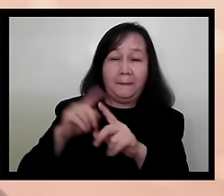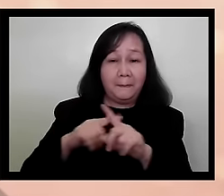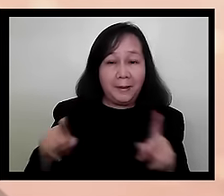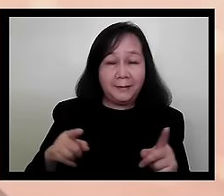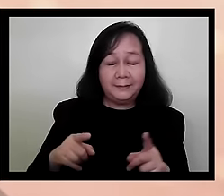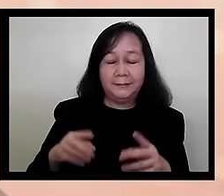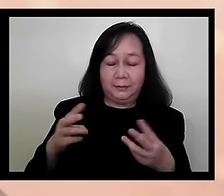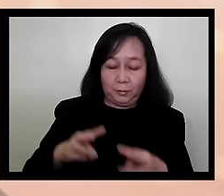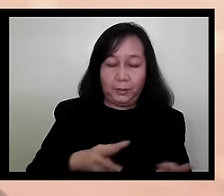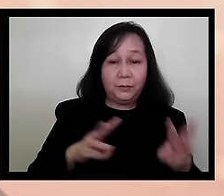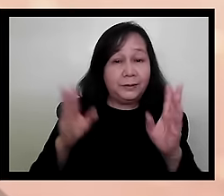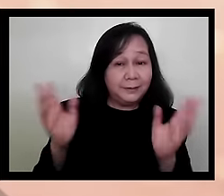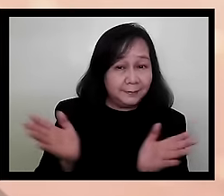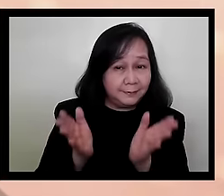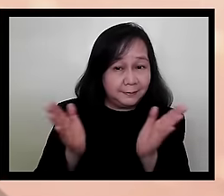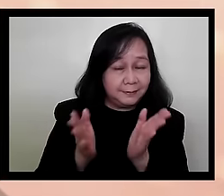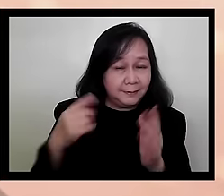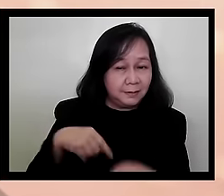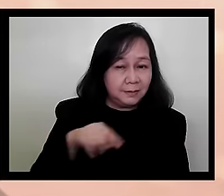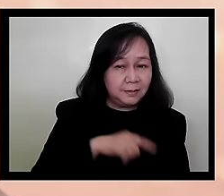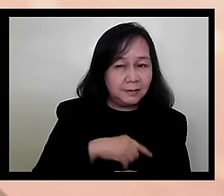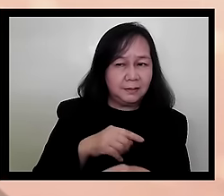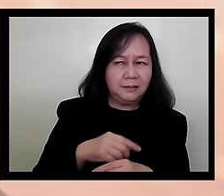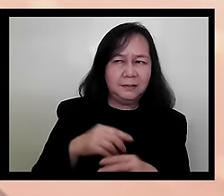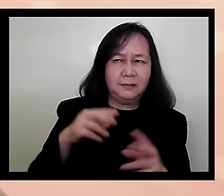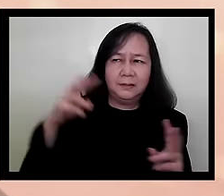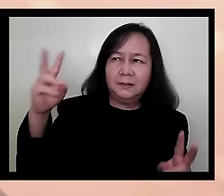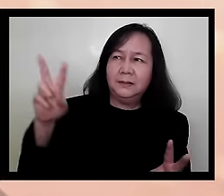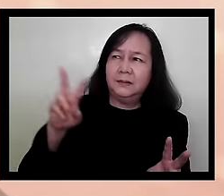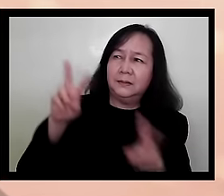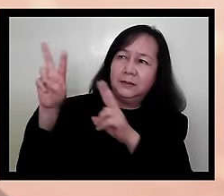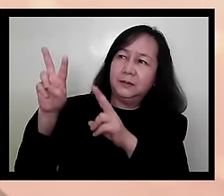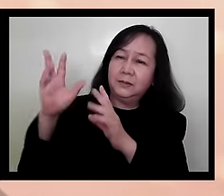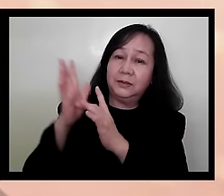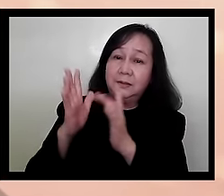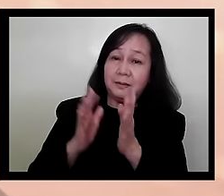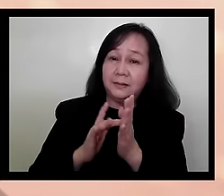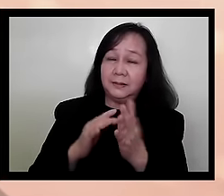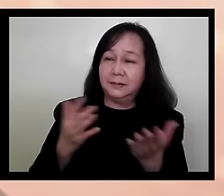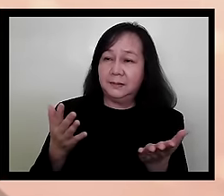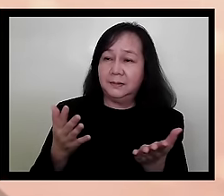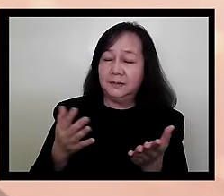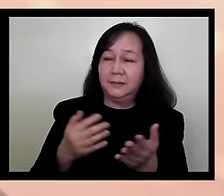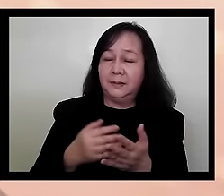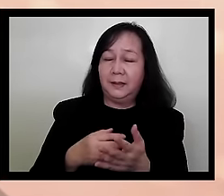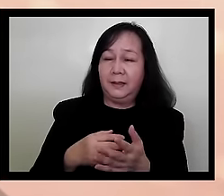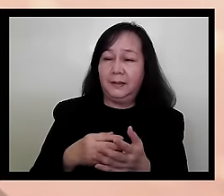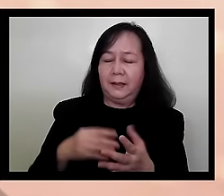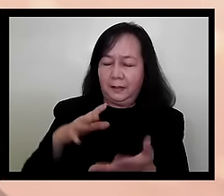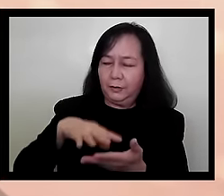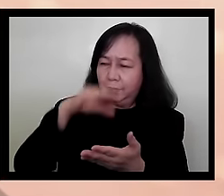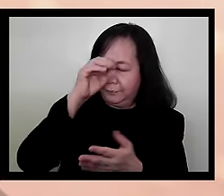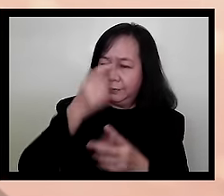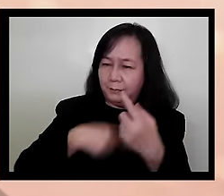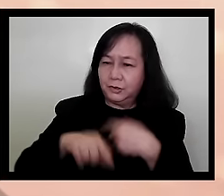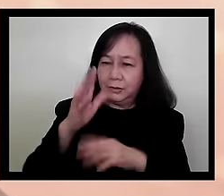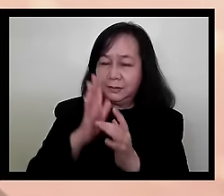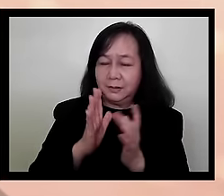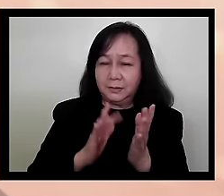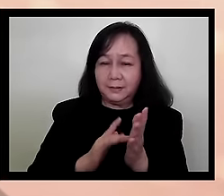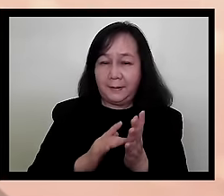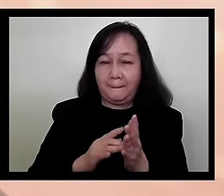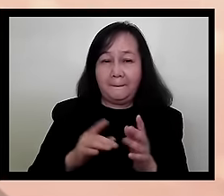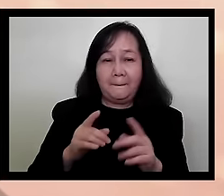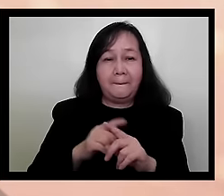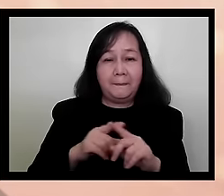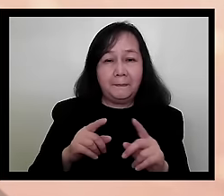of encouraging us you know turn to Jesus turn to Jesus learn from him and